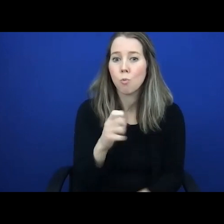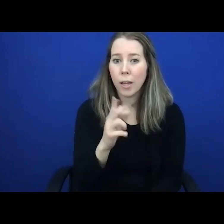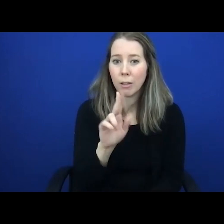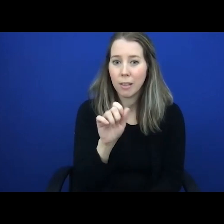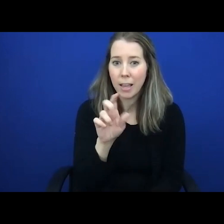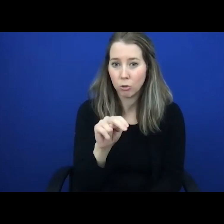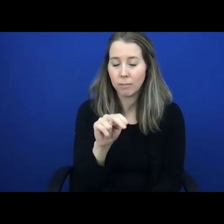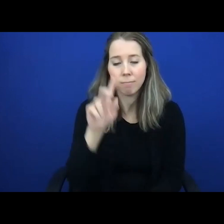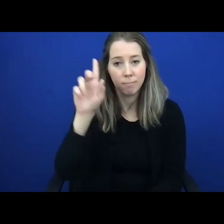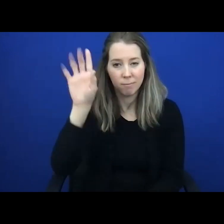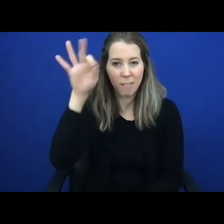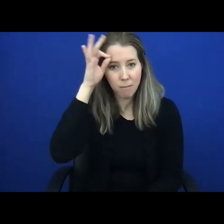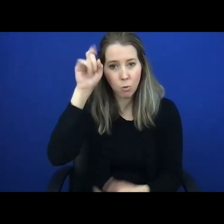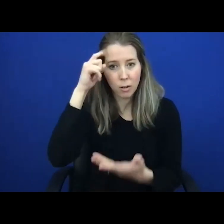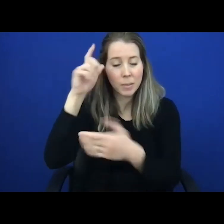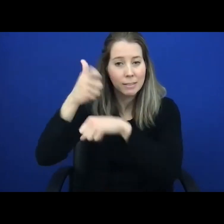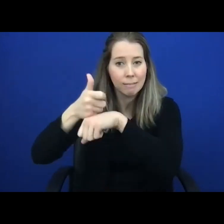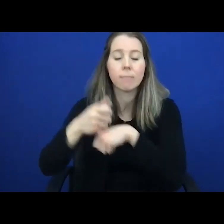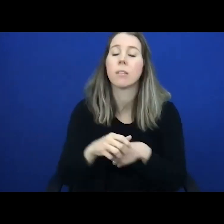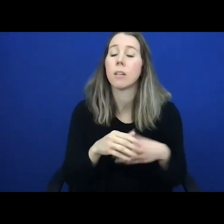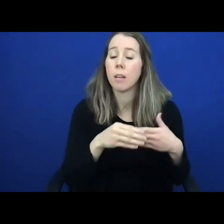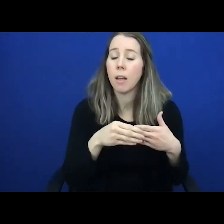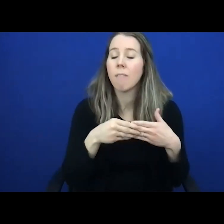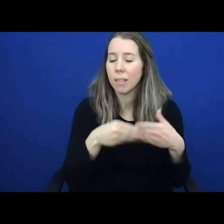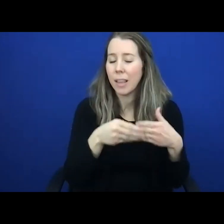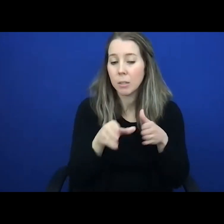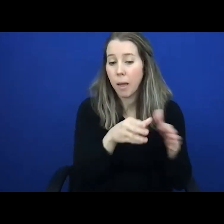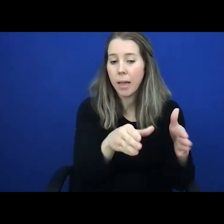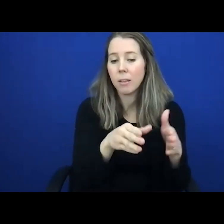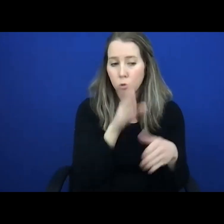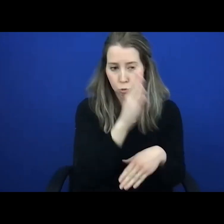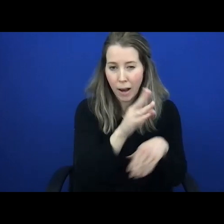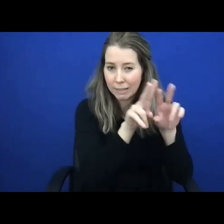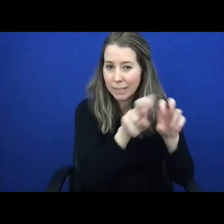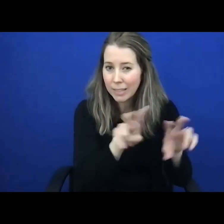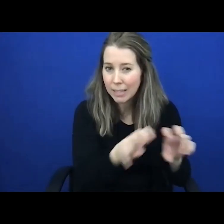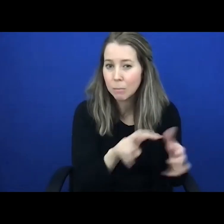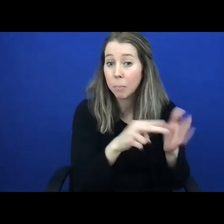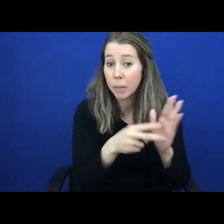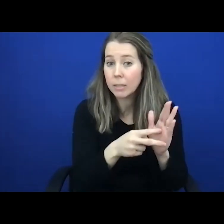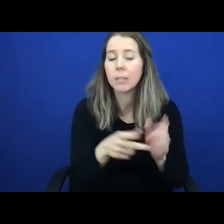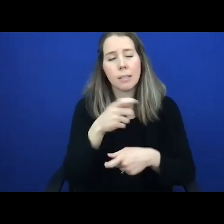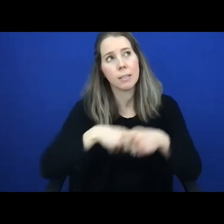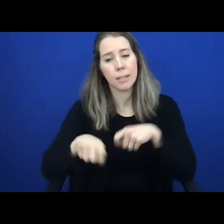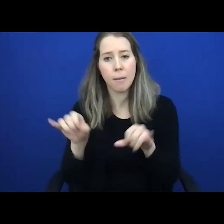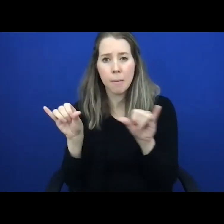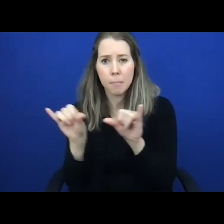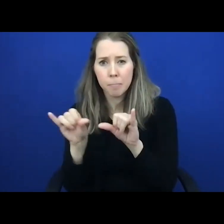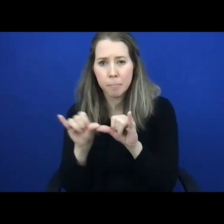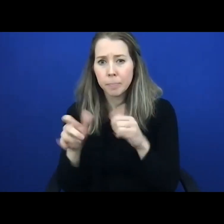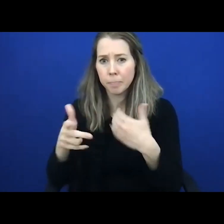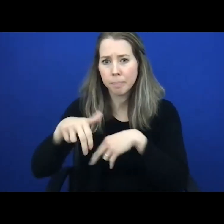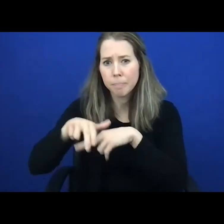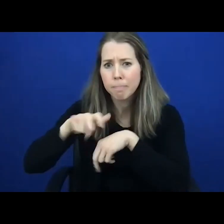has. And what FlexPath allows us to do, and direct assessment allows us to do, is rather than measure seat time and